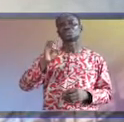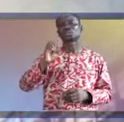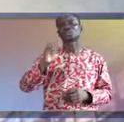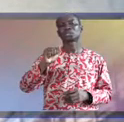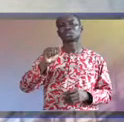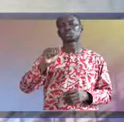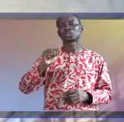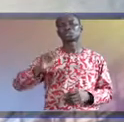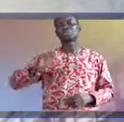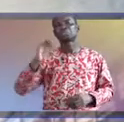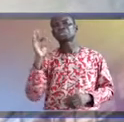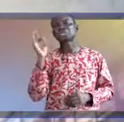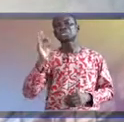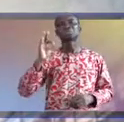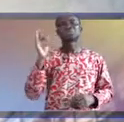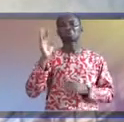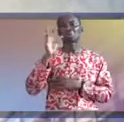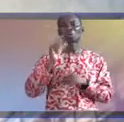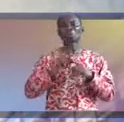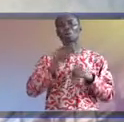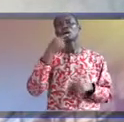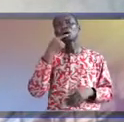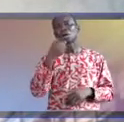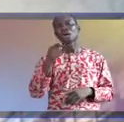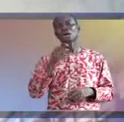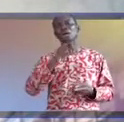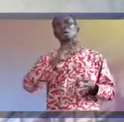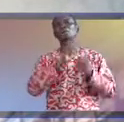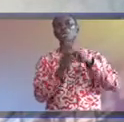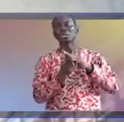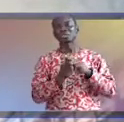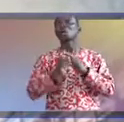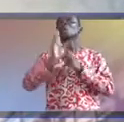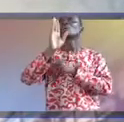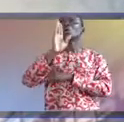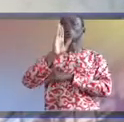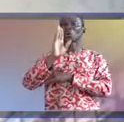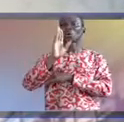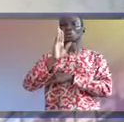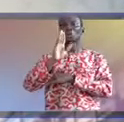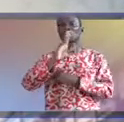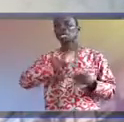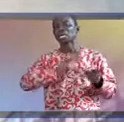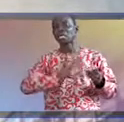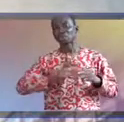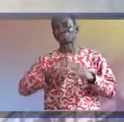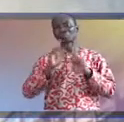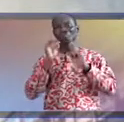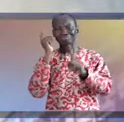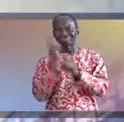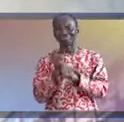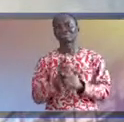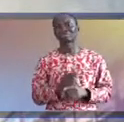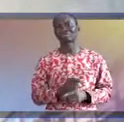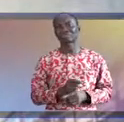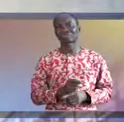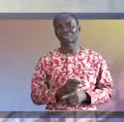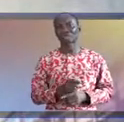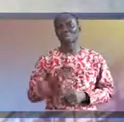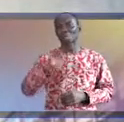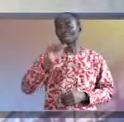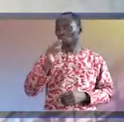say, Monsacha Magin, Sansa or Suahinino Abbey. Or says, I, Johanny, na